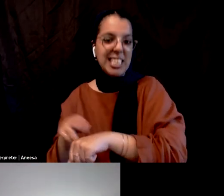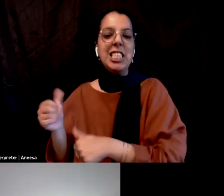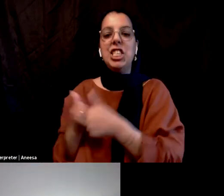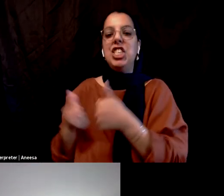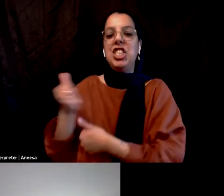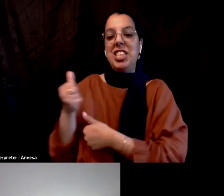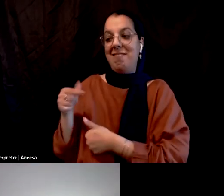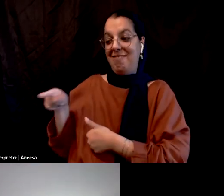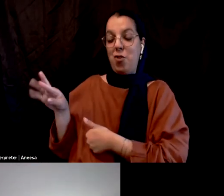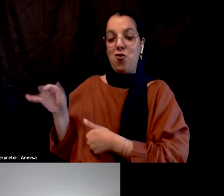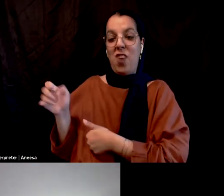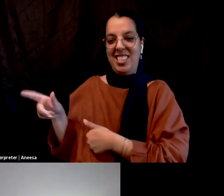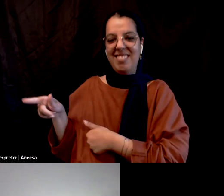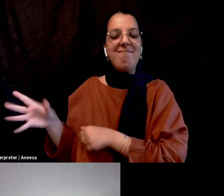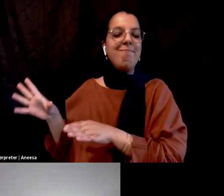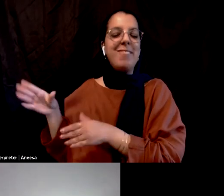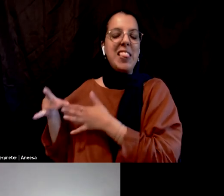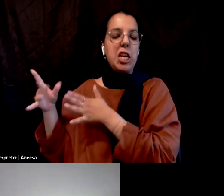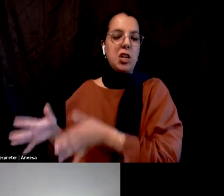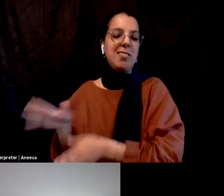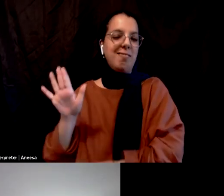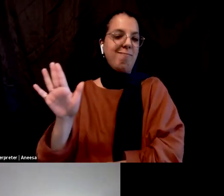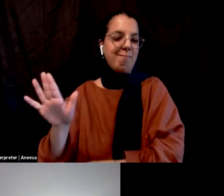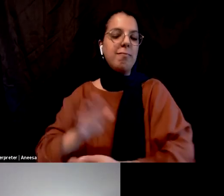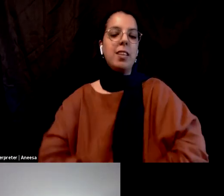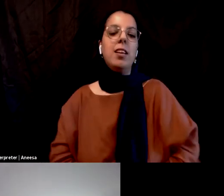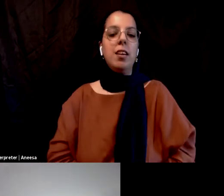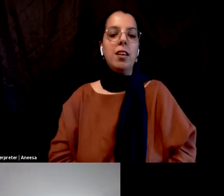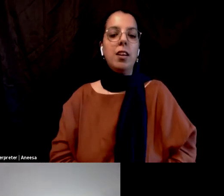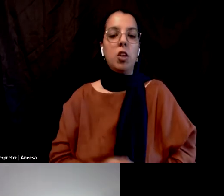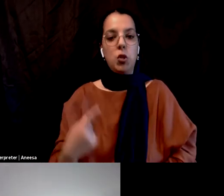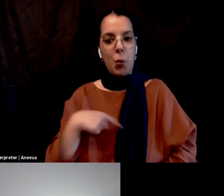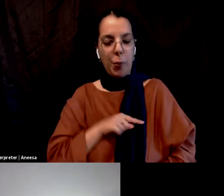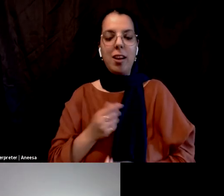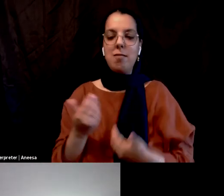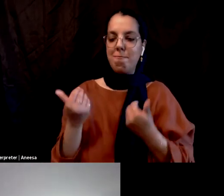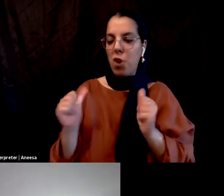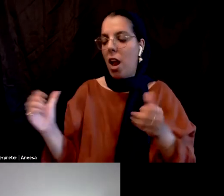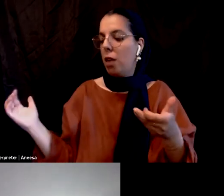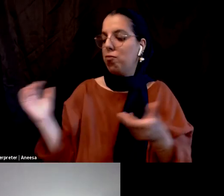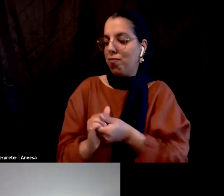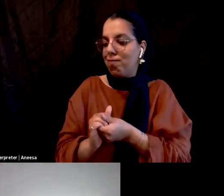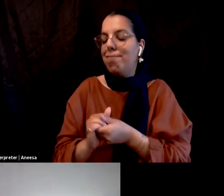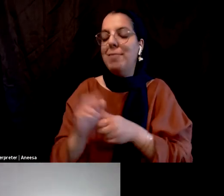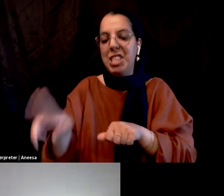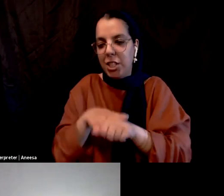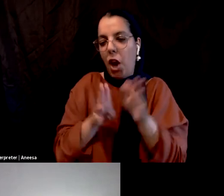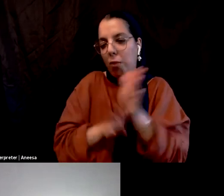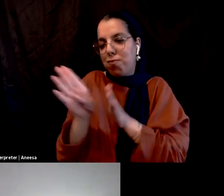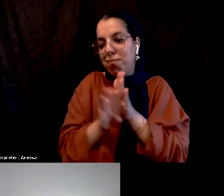the leader. We are looking at nation building efforts with the Mississauga Nation, as Chief Reg mentioned,